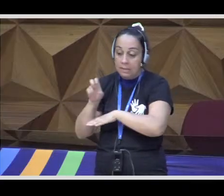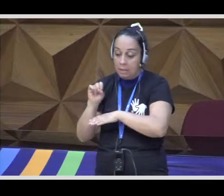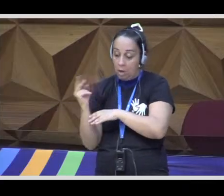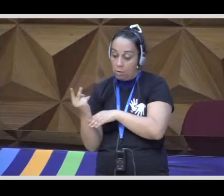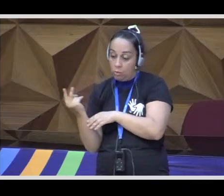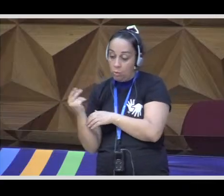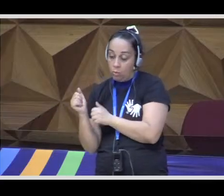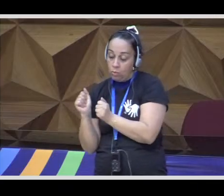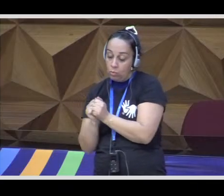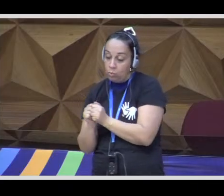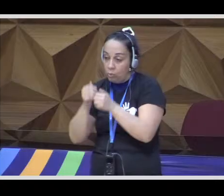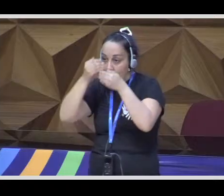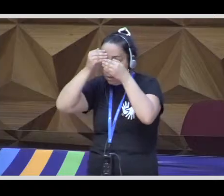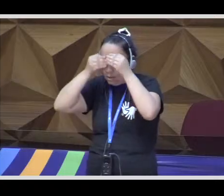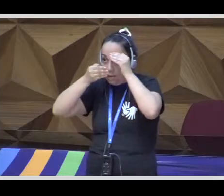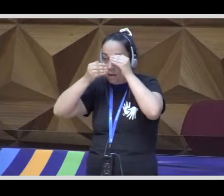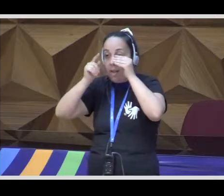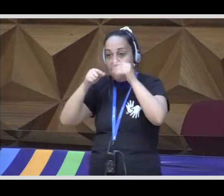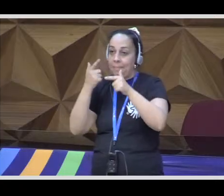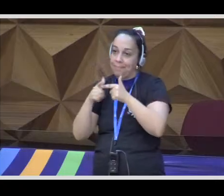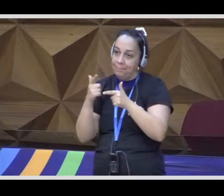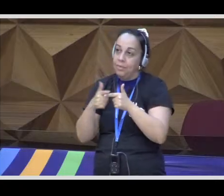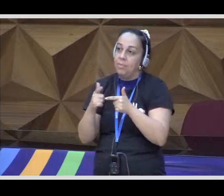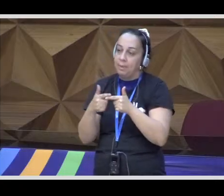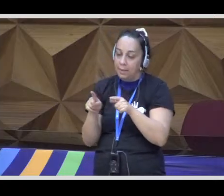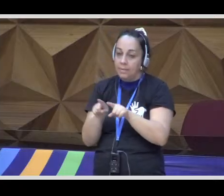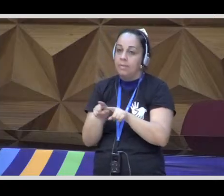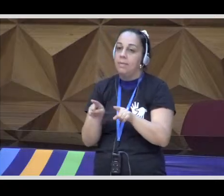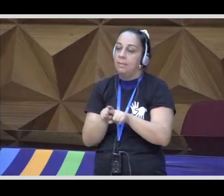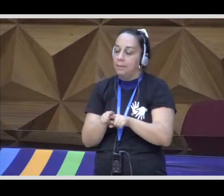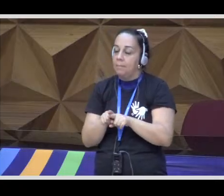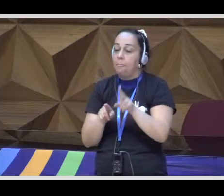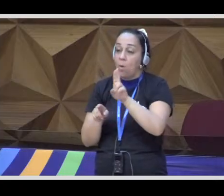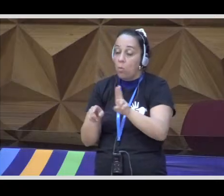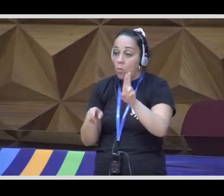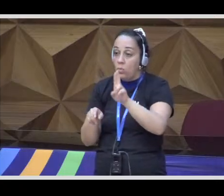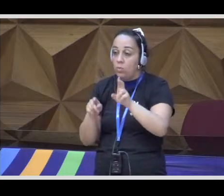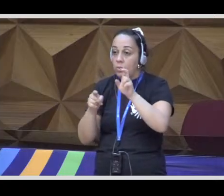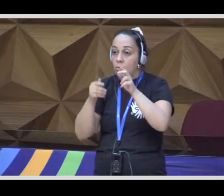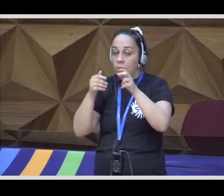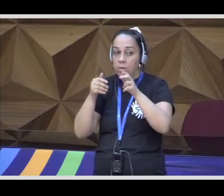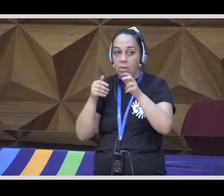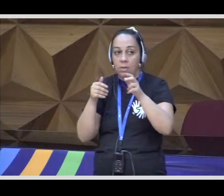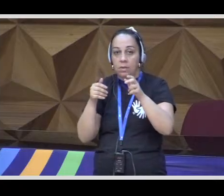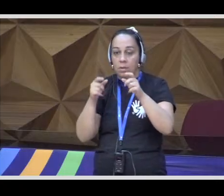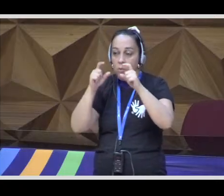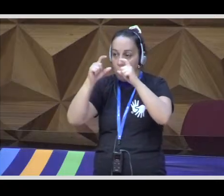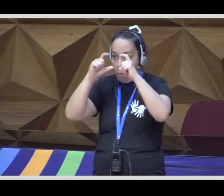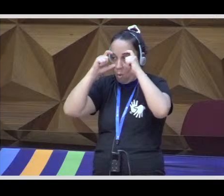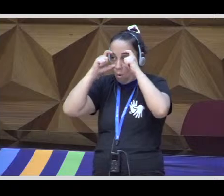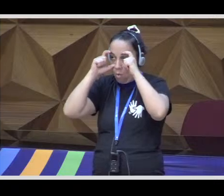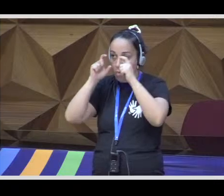problem about using VR headsets and AR headsets in moving vehicles.